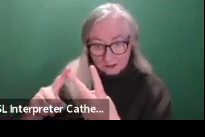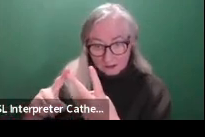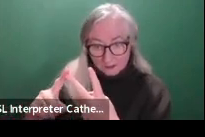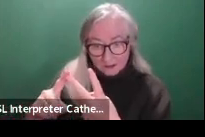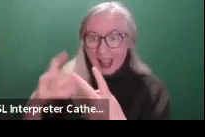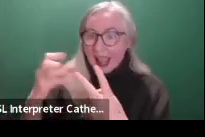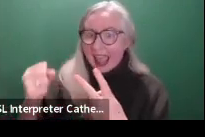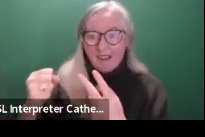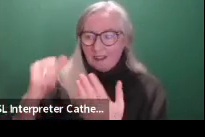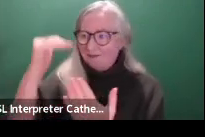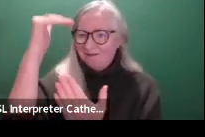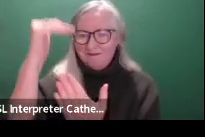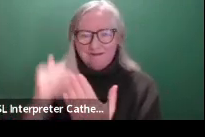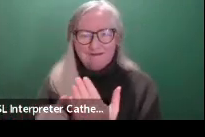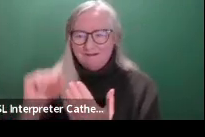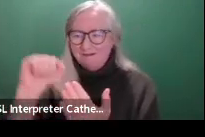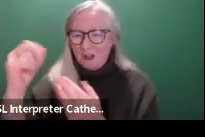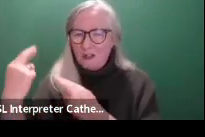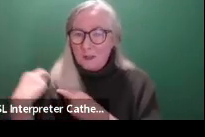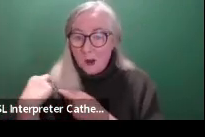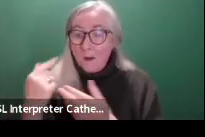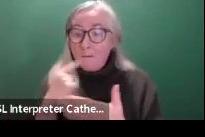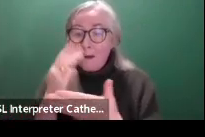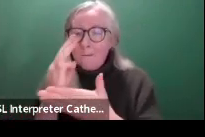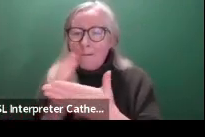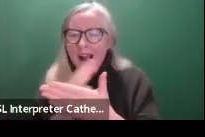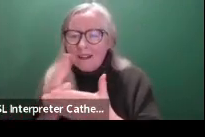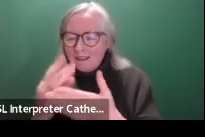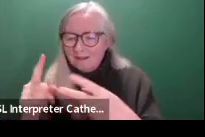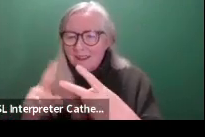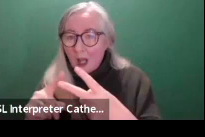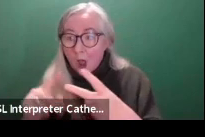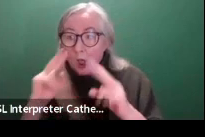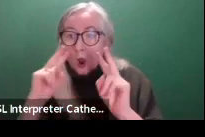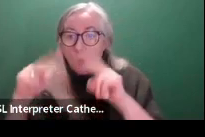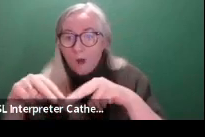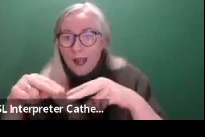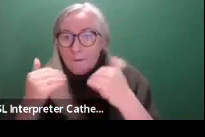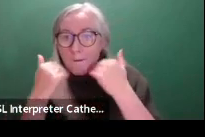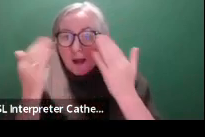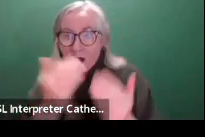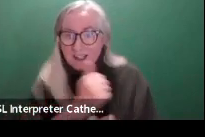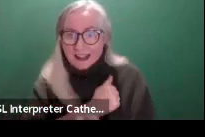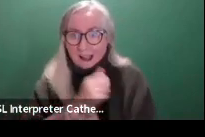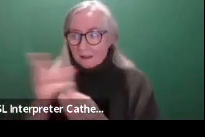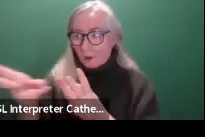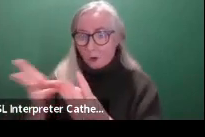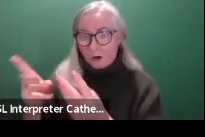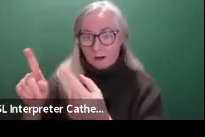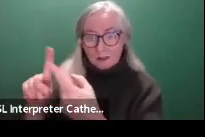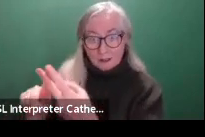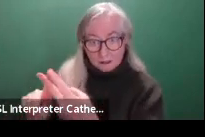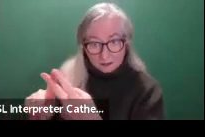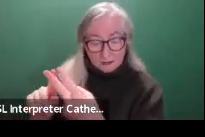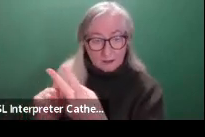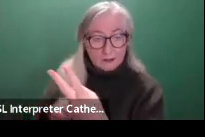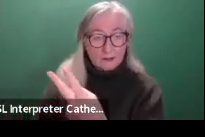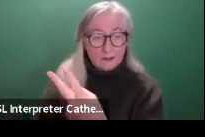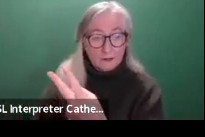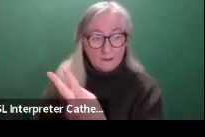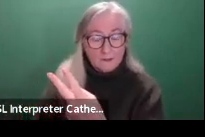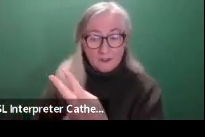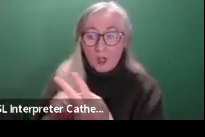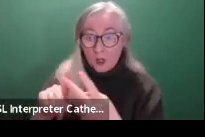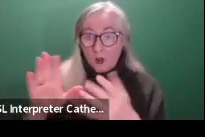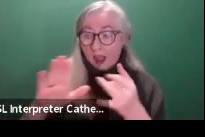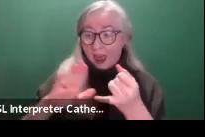whole remit of work, but part of it was to look at menopause in the workplace. And so